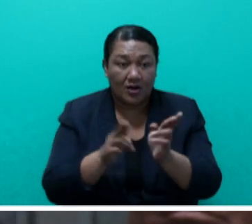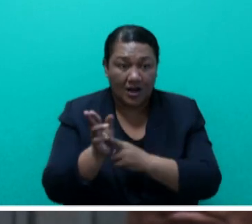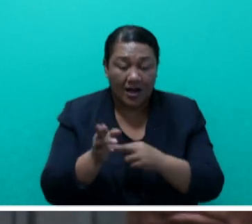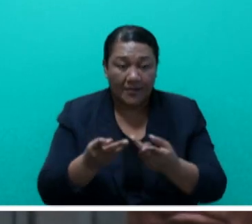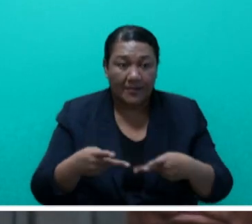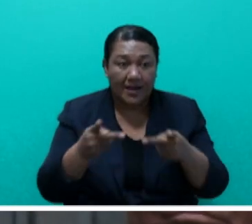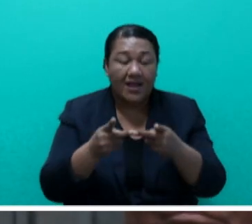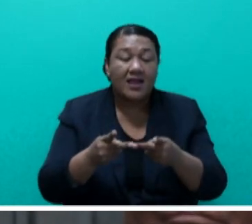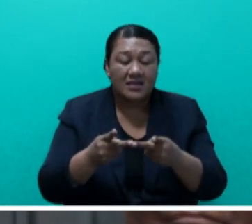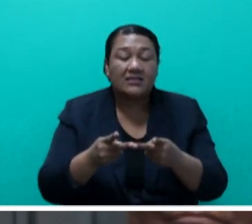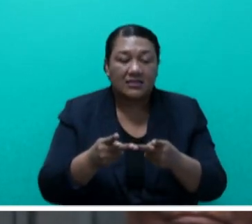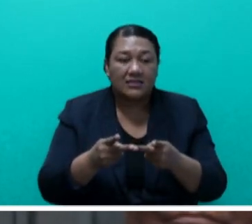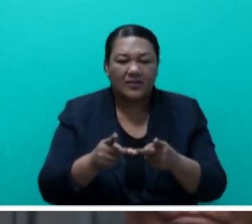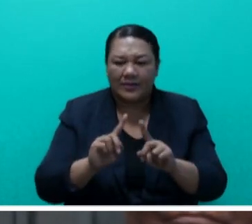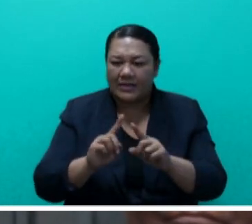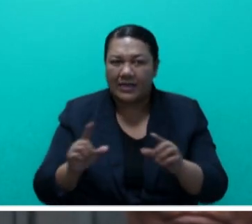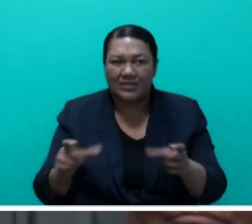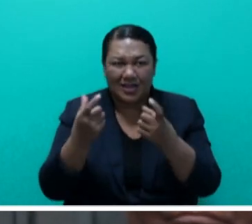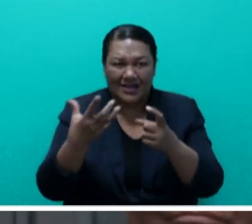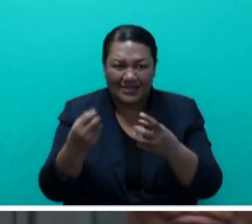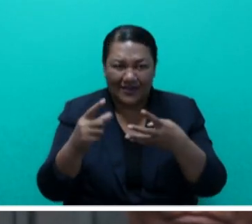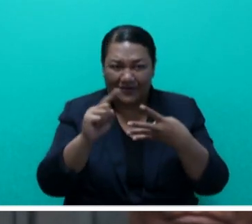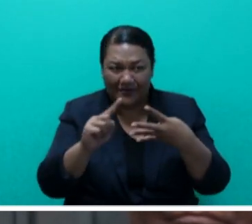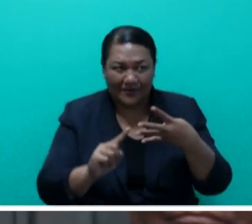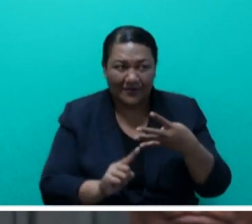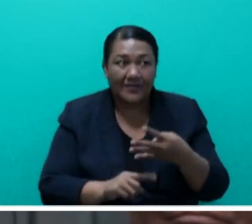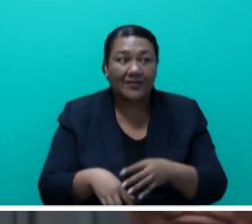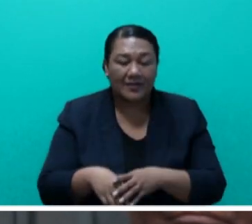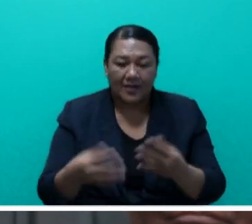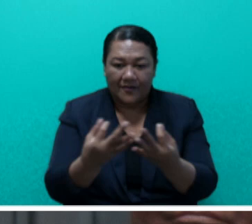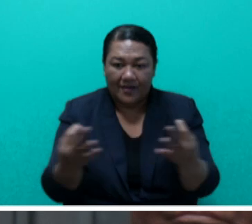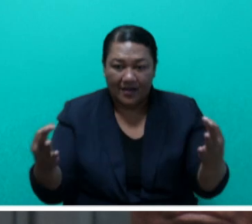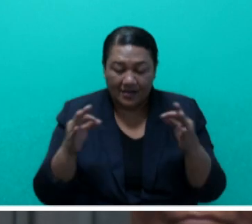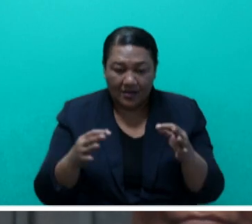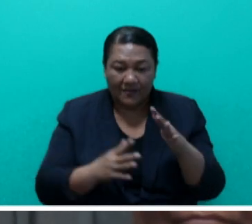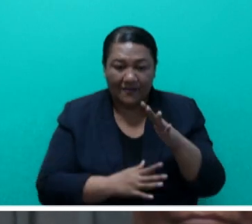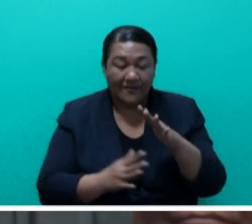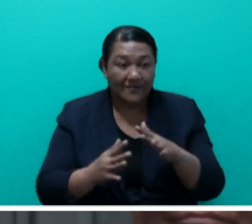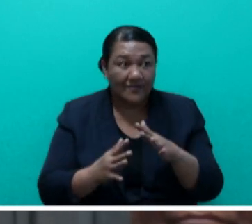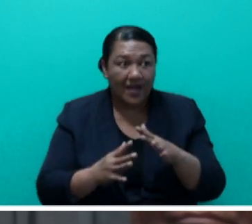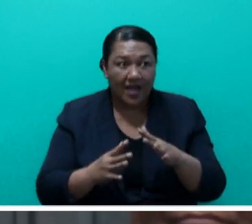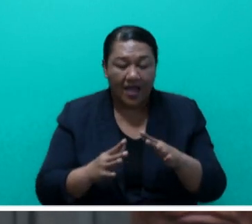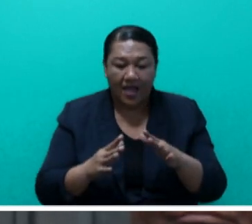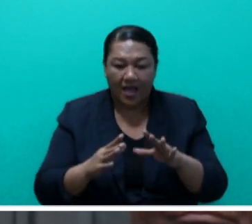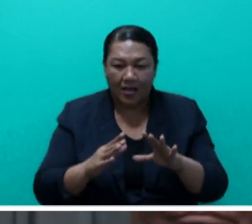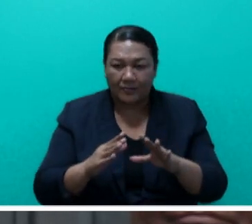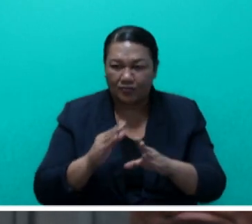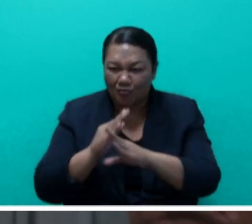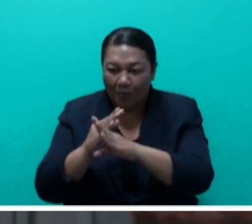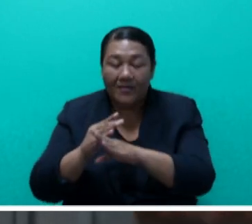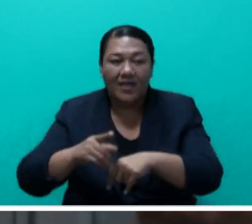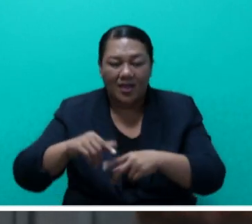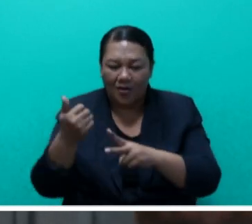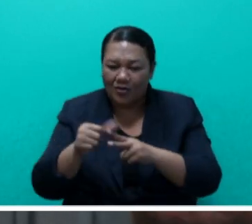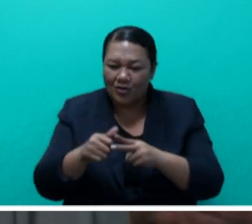factor, with erections of fence, construction of fire breaks, and proper land preparation. In the